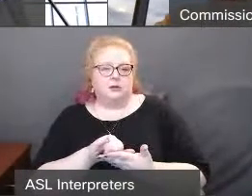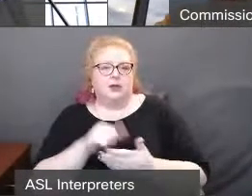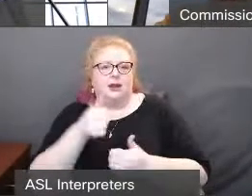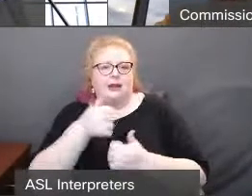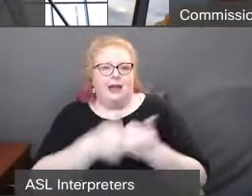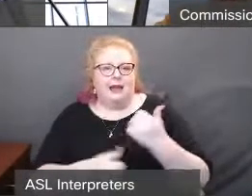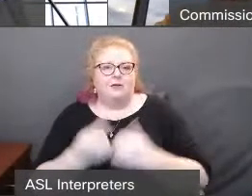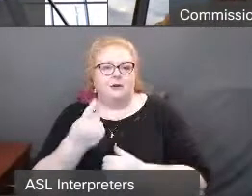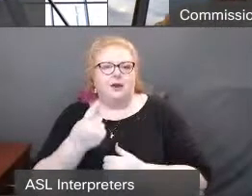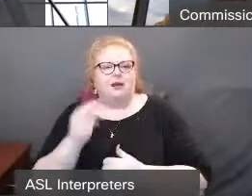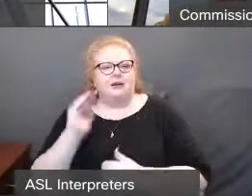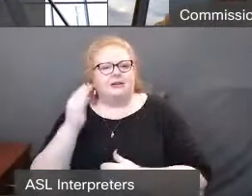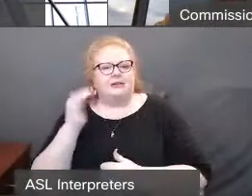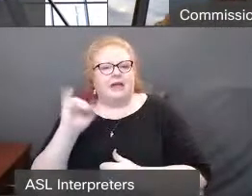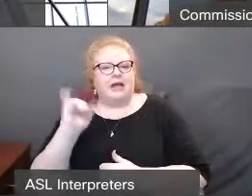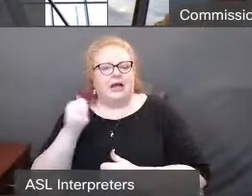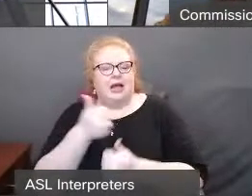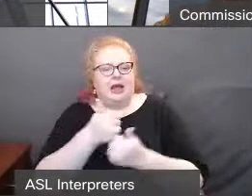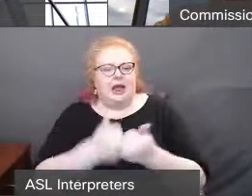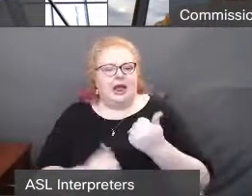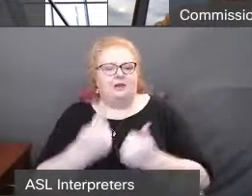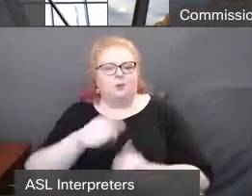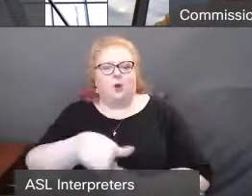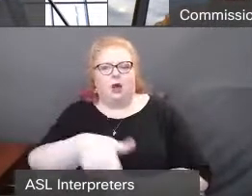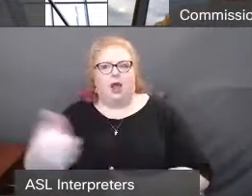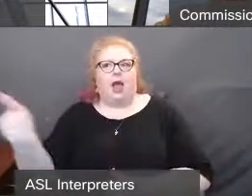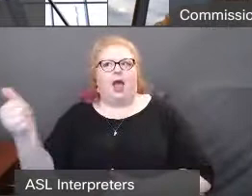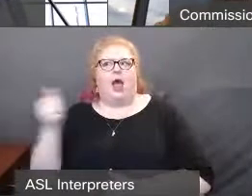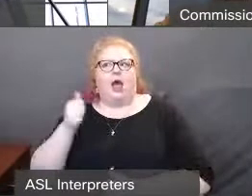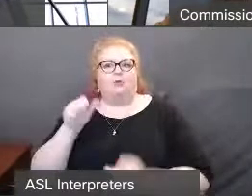It seems like everybody else seems to be able to do these things.